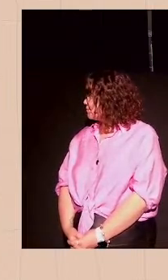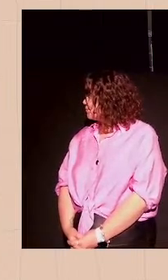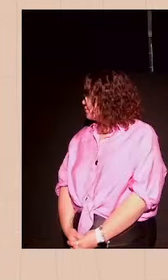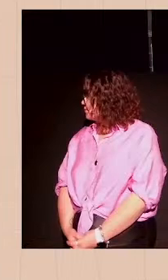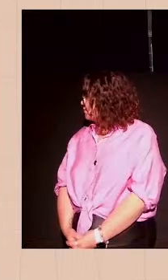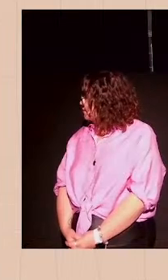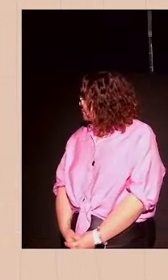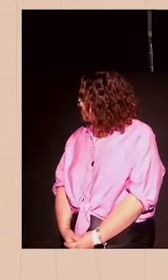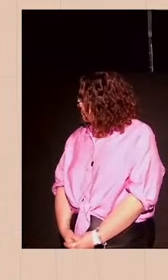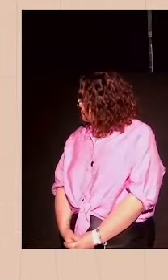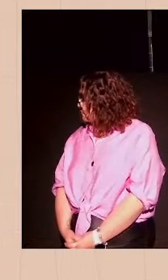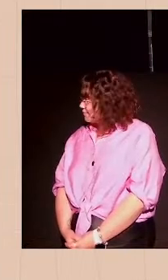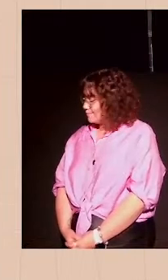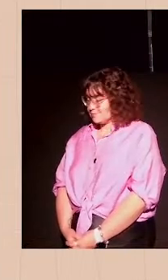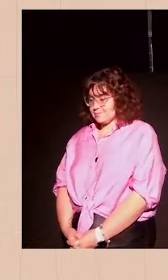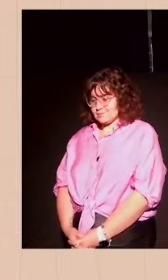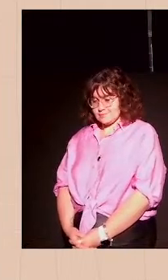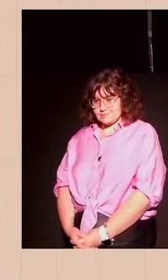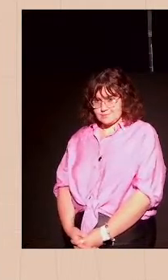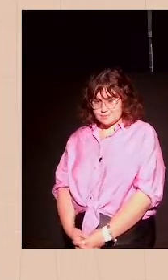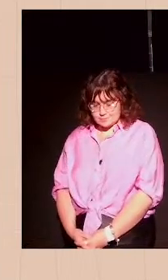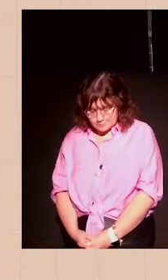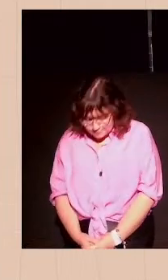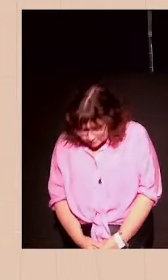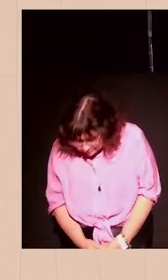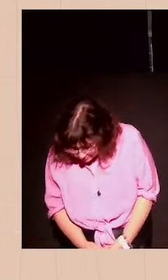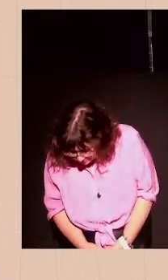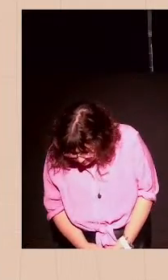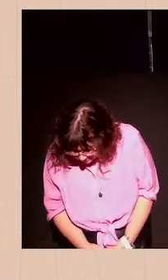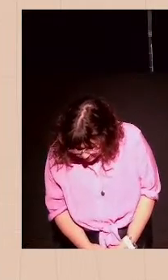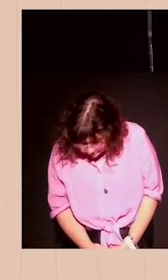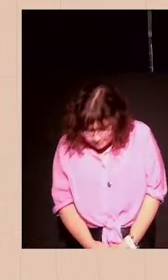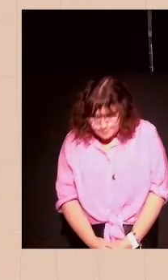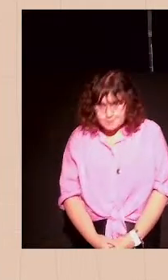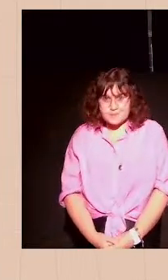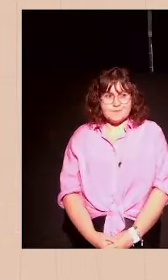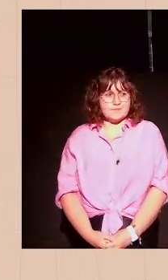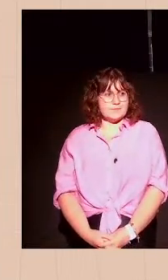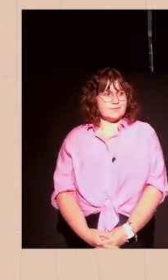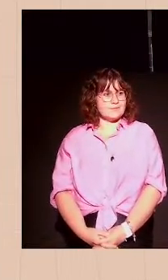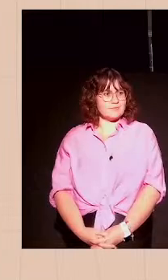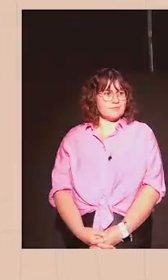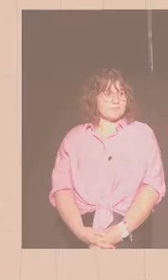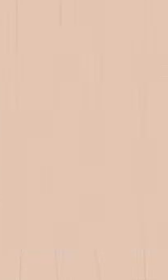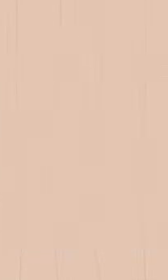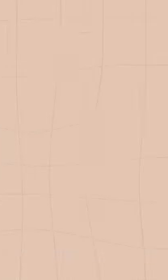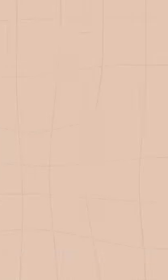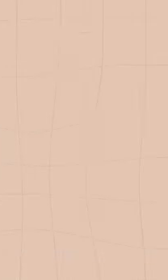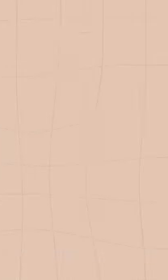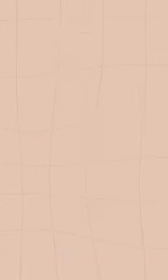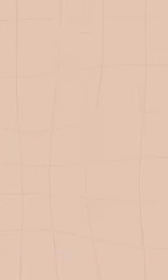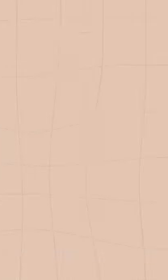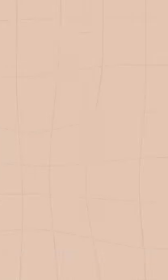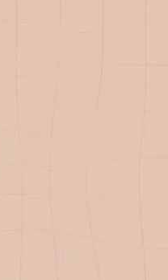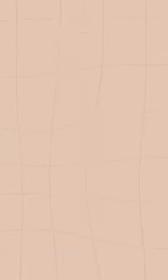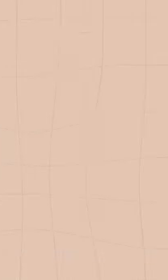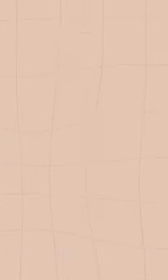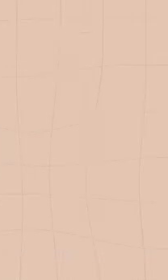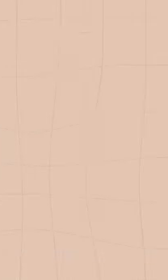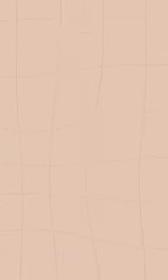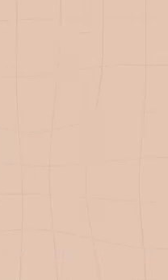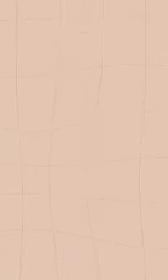My aim for the piece is that the listening environment is completely responsive